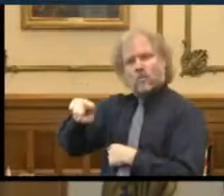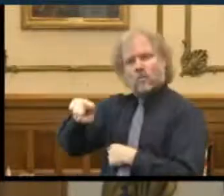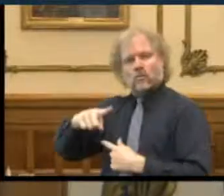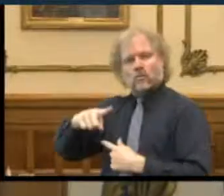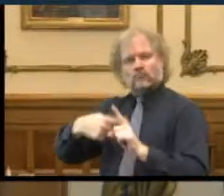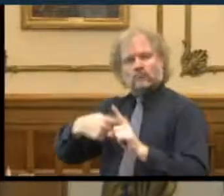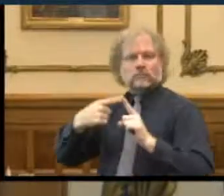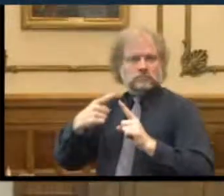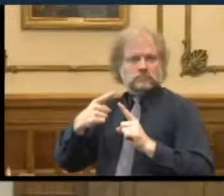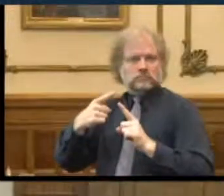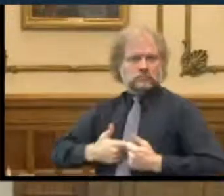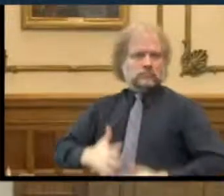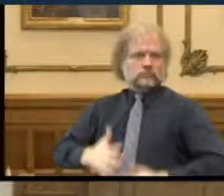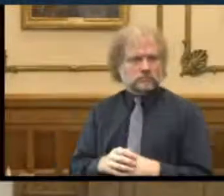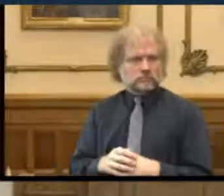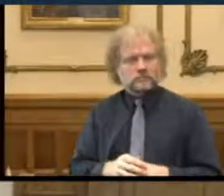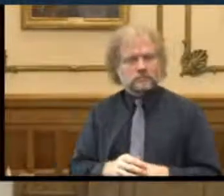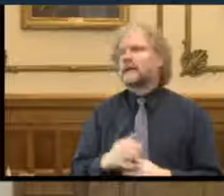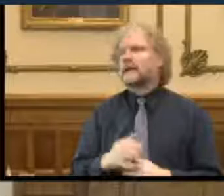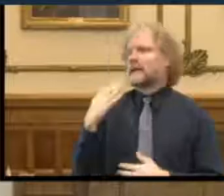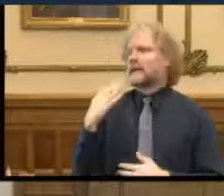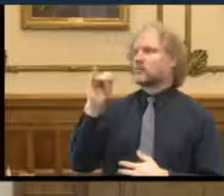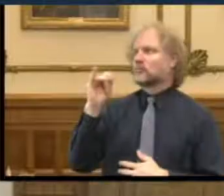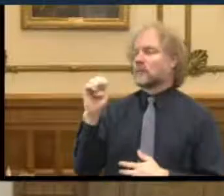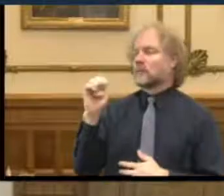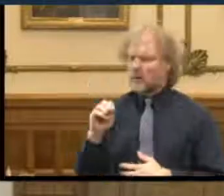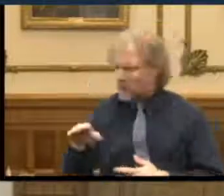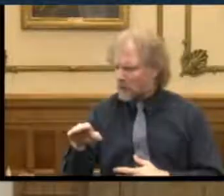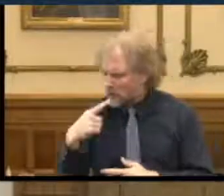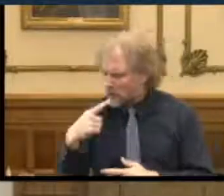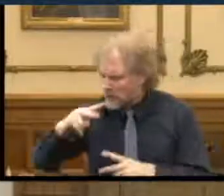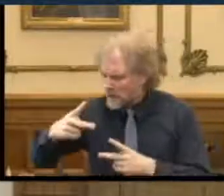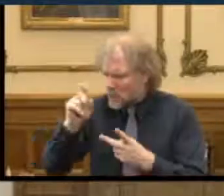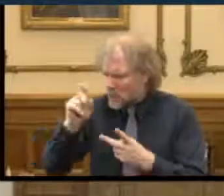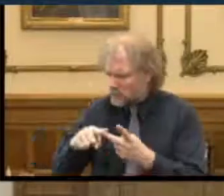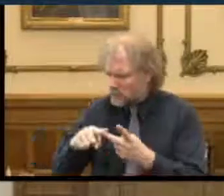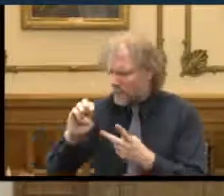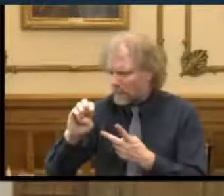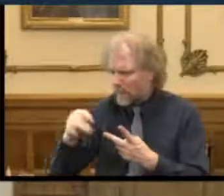state. Thank you, Jake. Yes. Meredith, you said you had a second question?